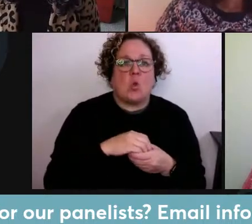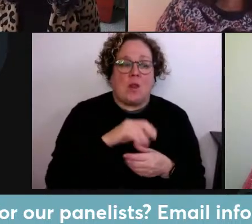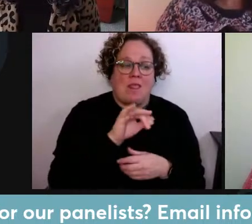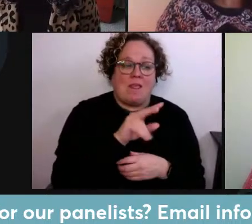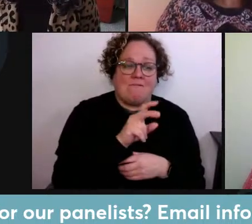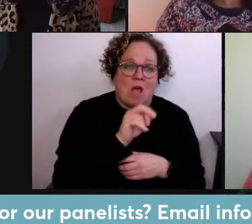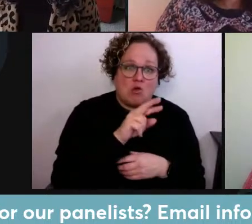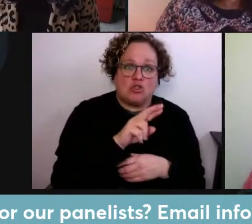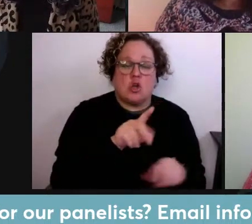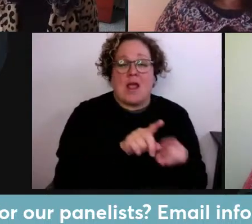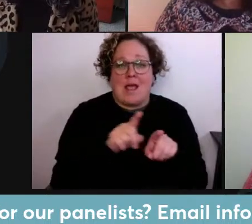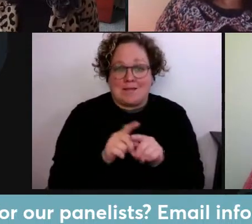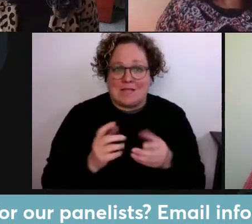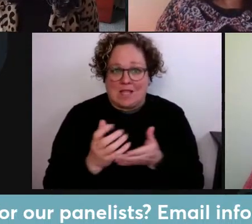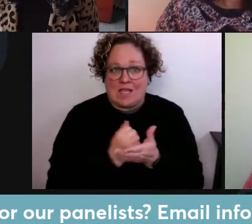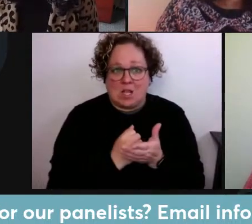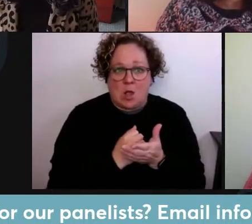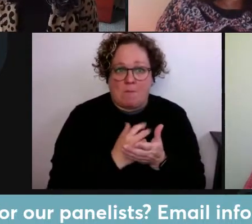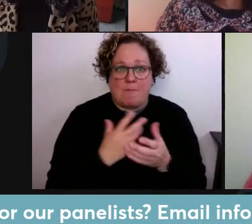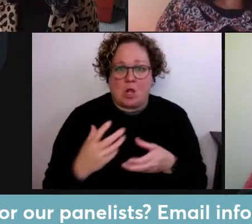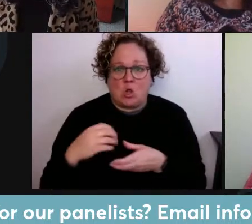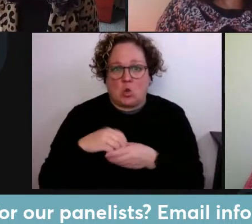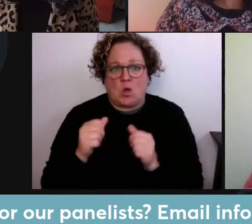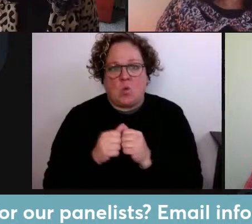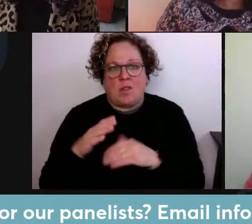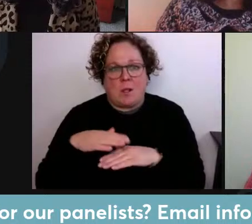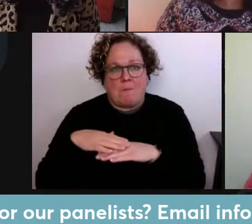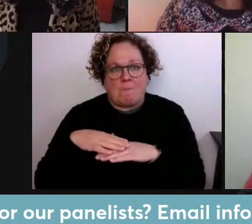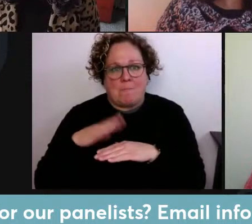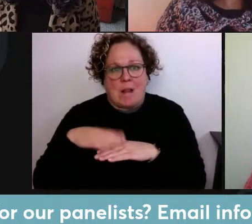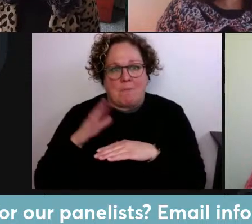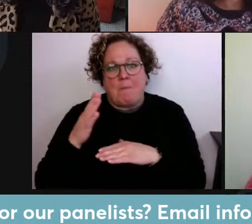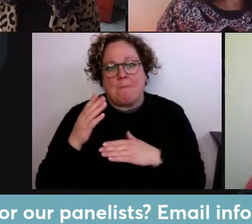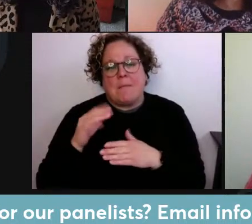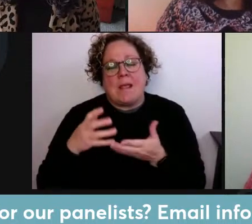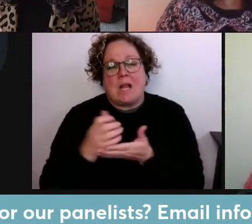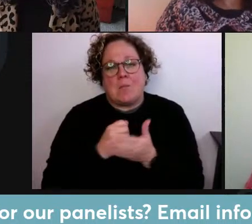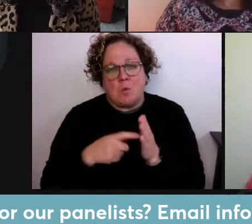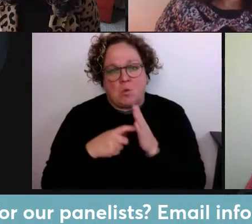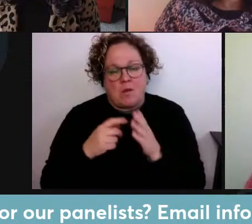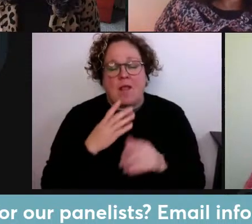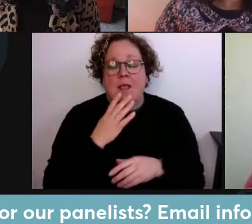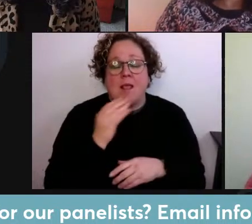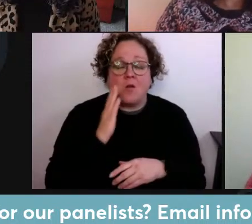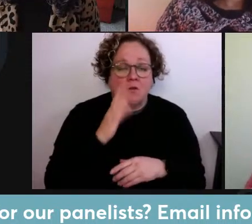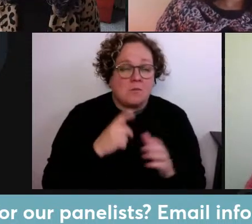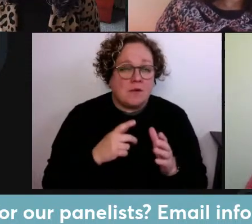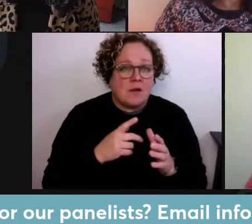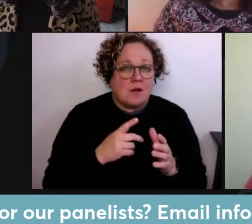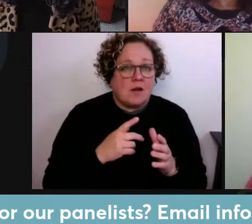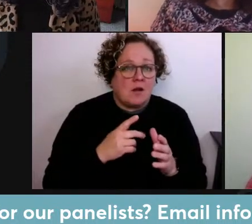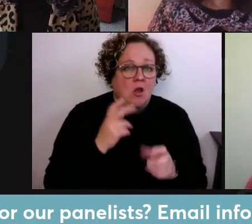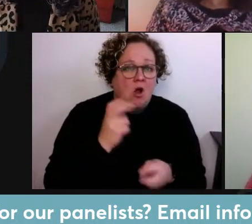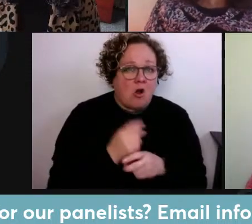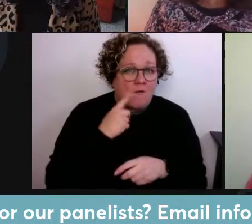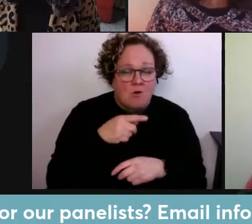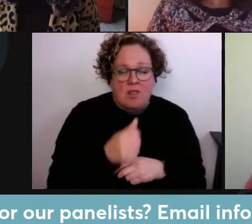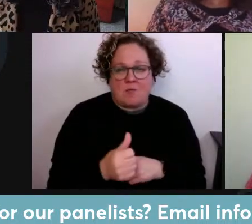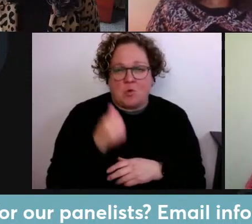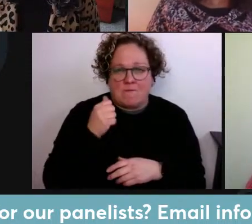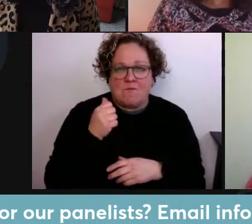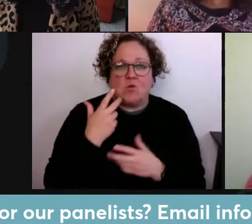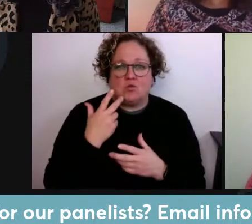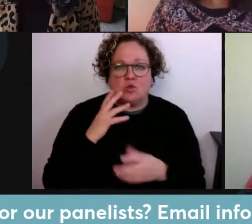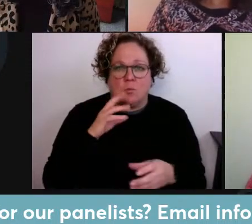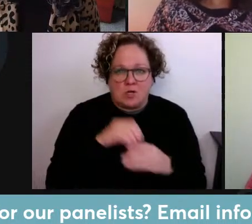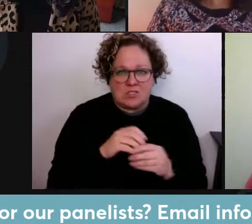of their minimum income requirements, and it would be a lot harder for them to just categorically refuse to participate